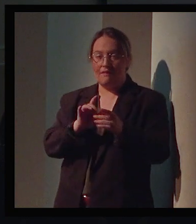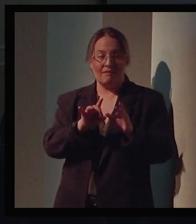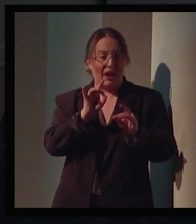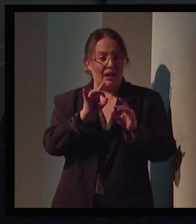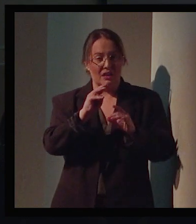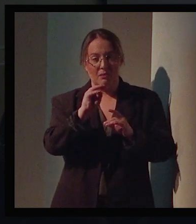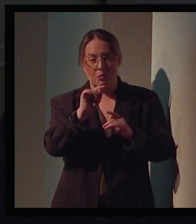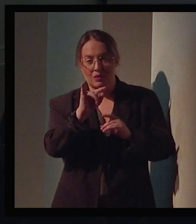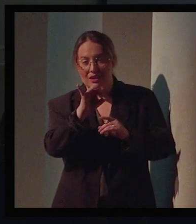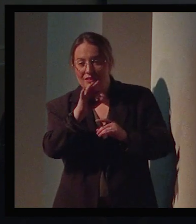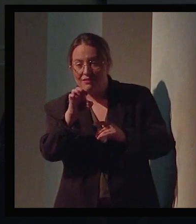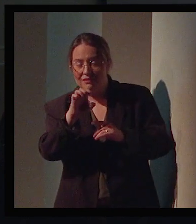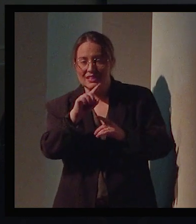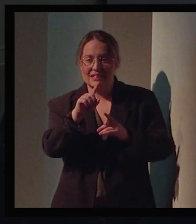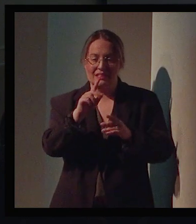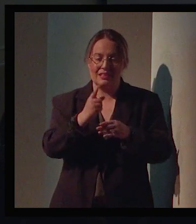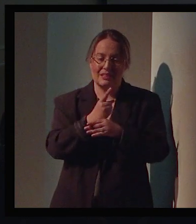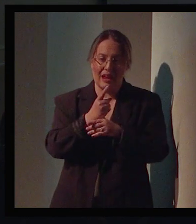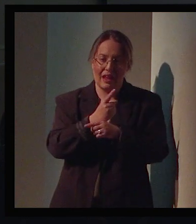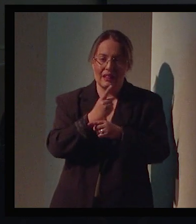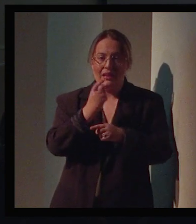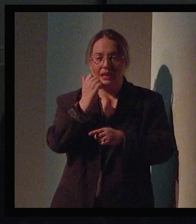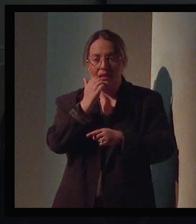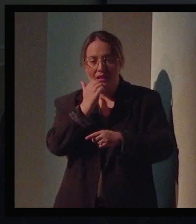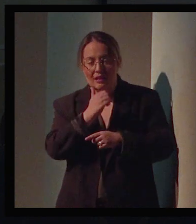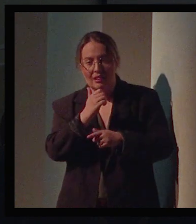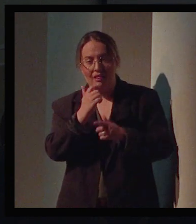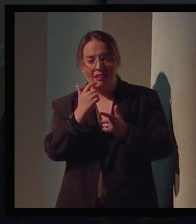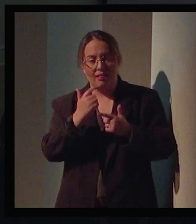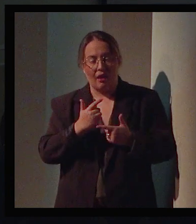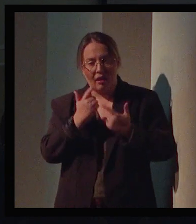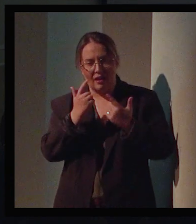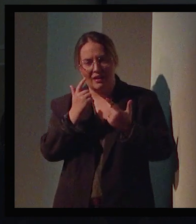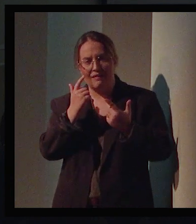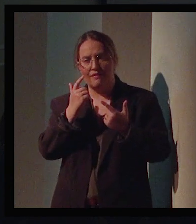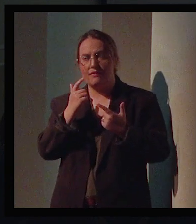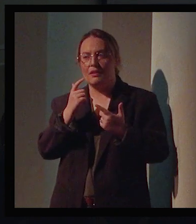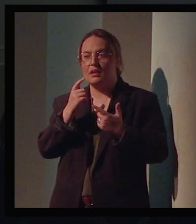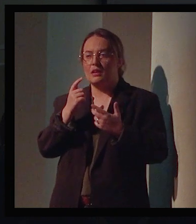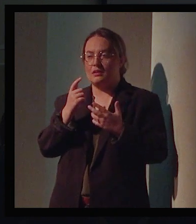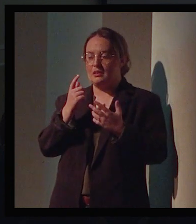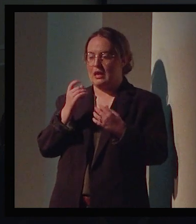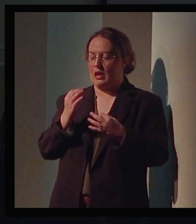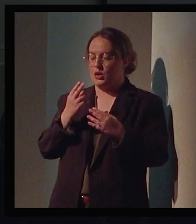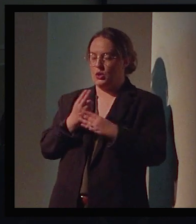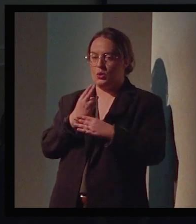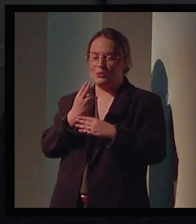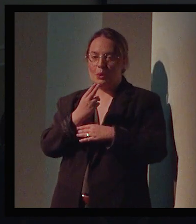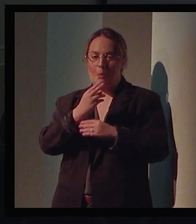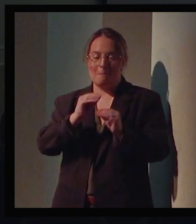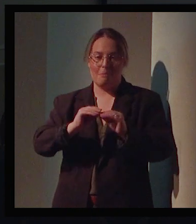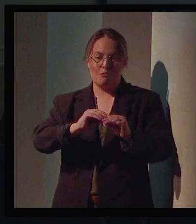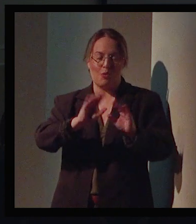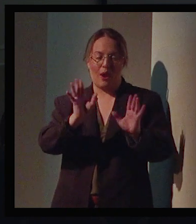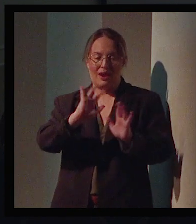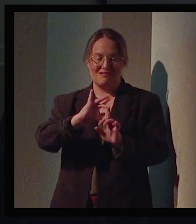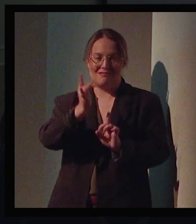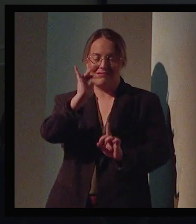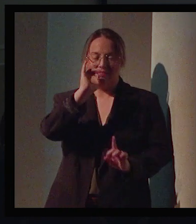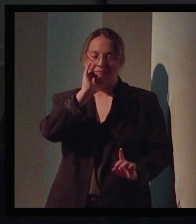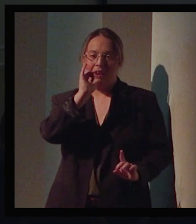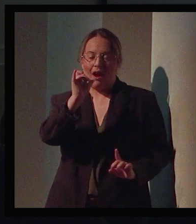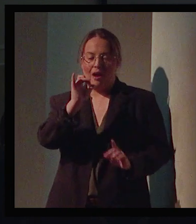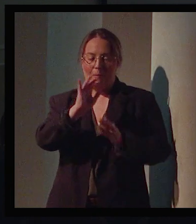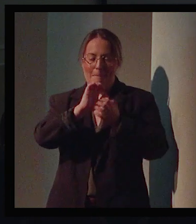nature, leisure, work, and urban and suburban spaces, they used bright, unblended colors and broken brushwork